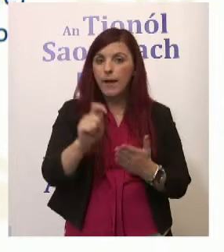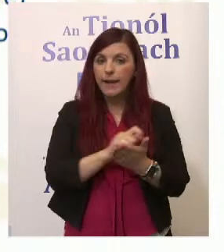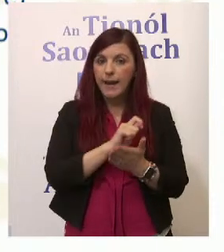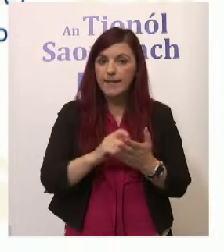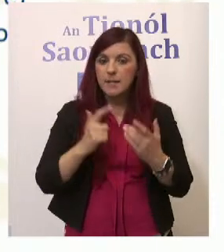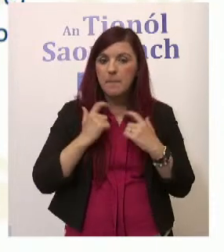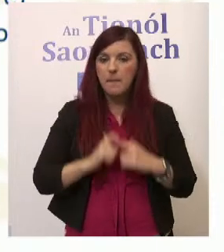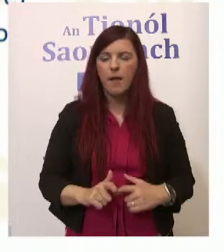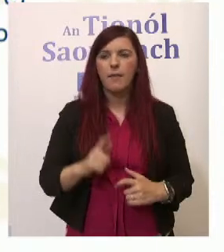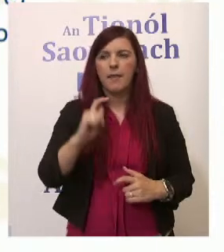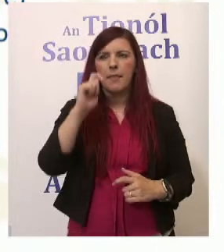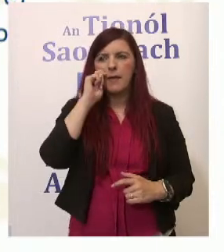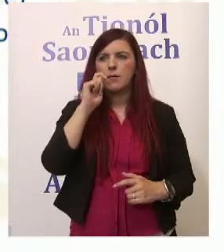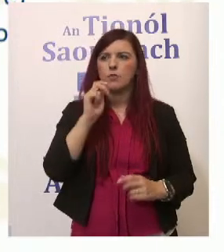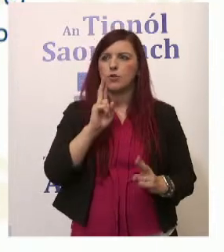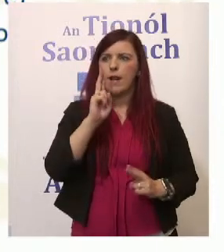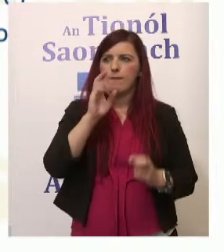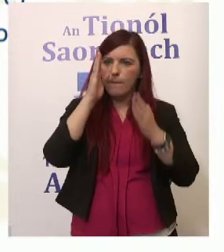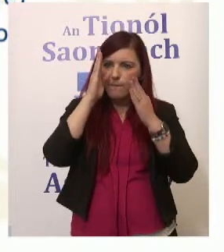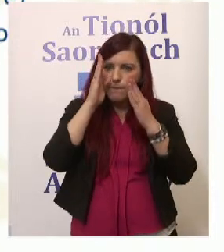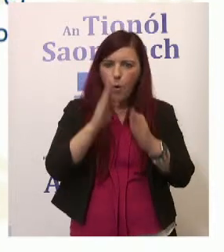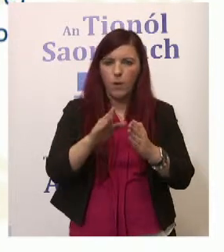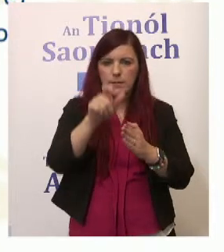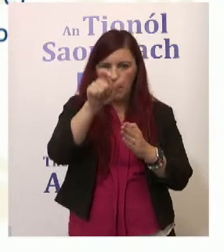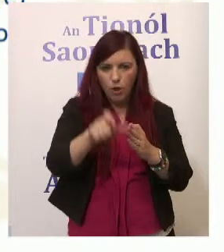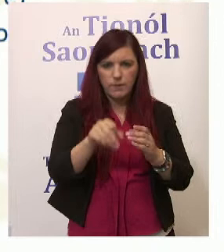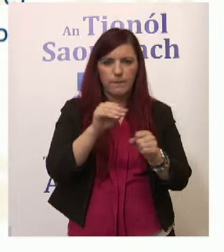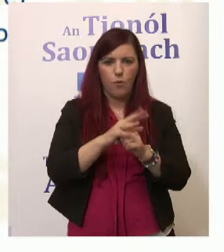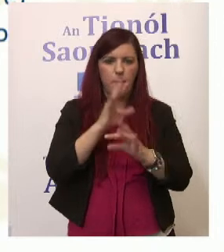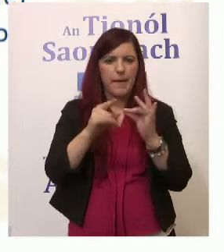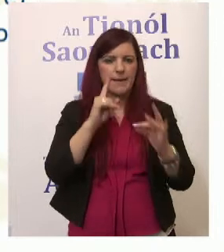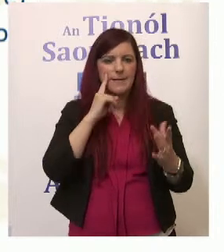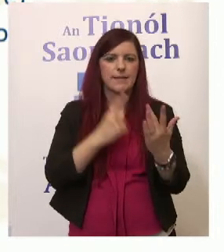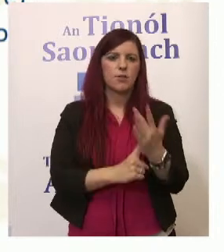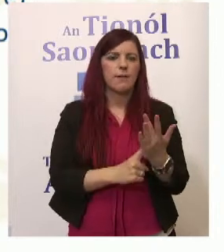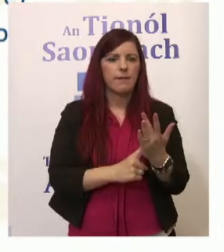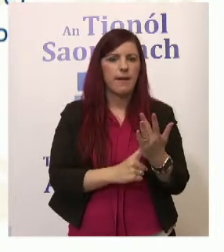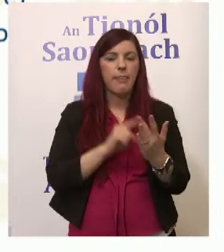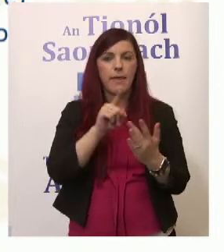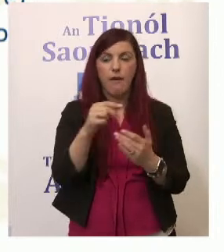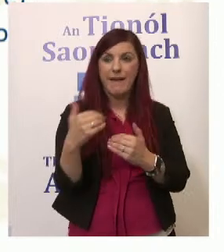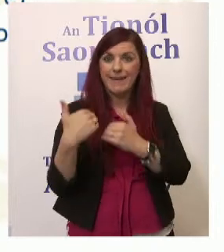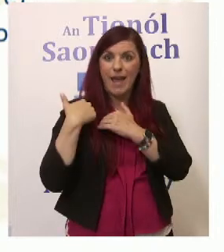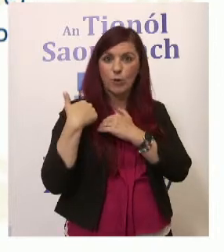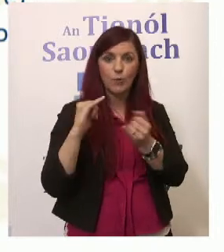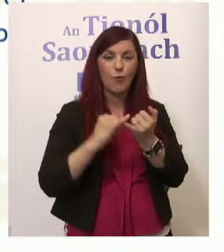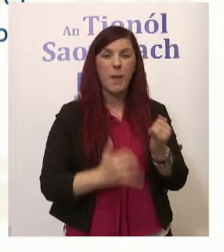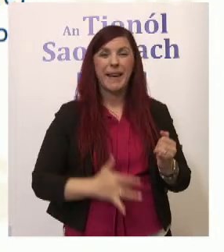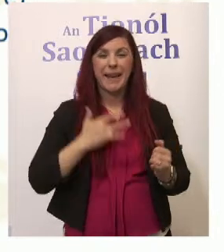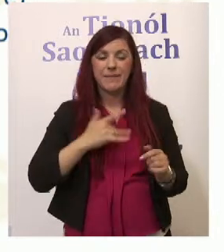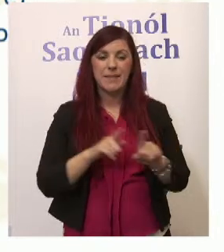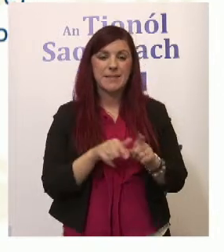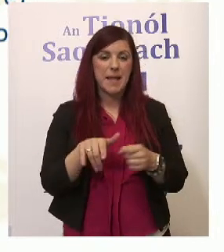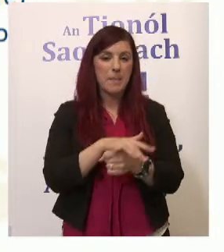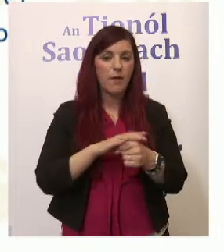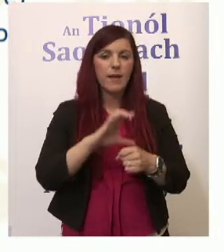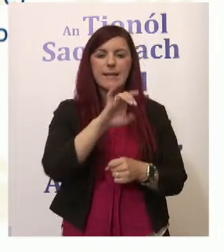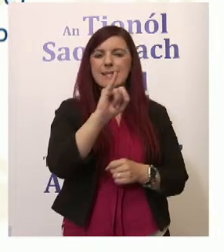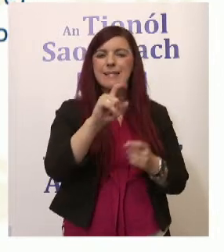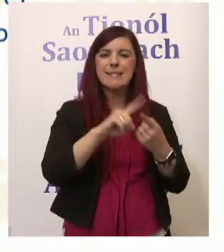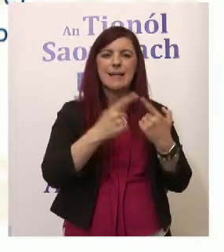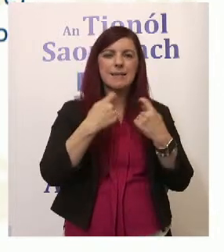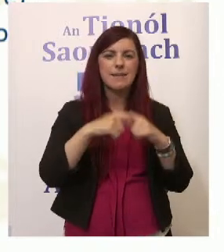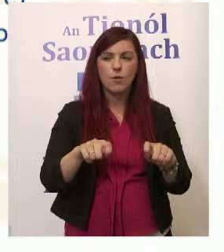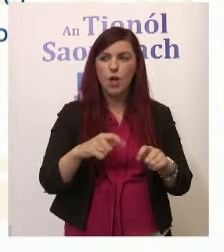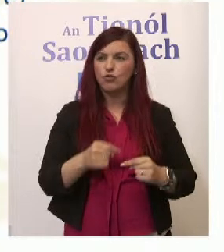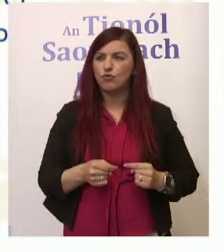because there will be a focal point for decision making which will be politically accountable to the residents. Our cities and towns are struggling with the very real problems